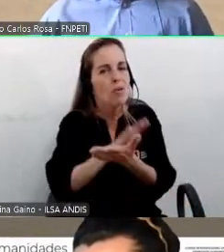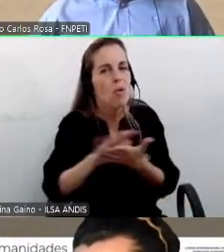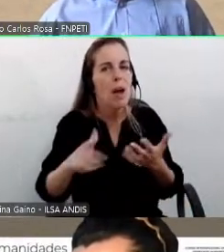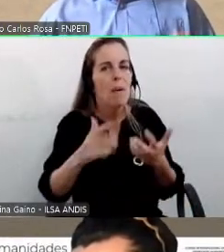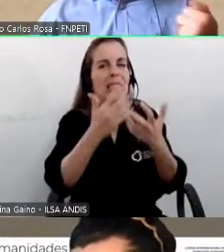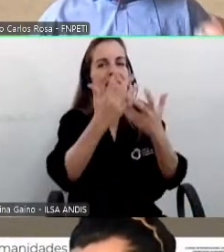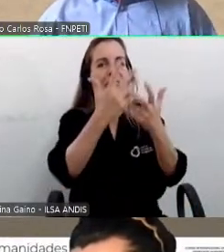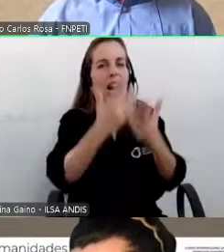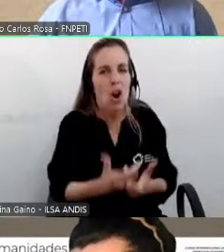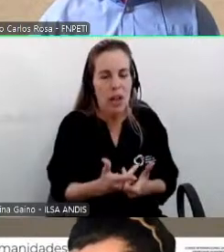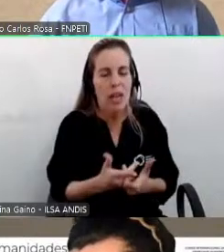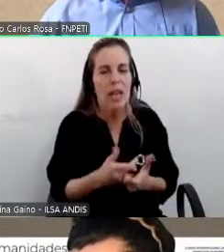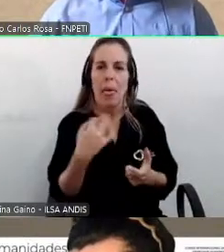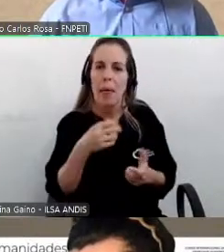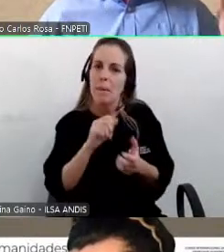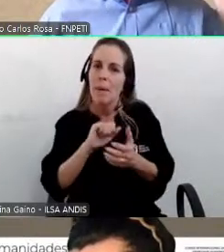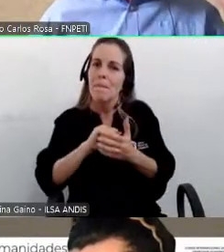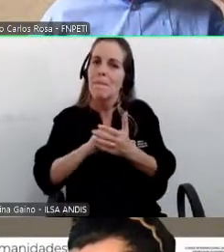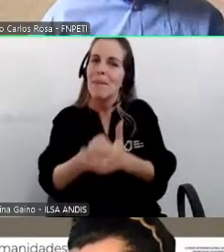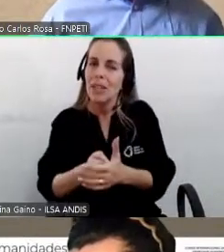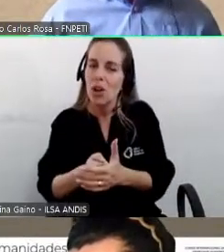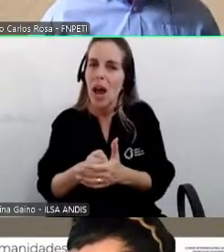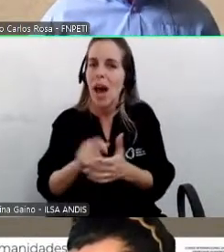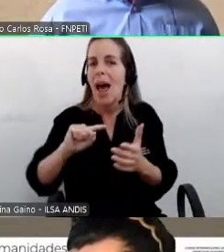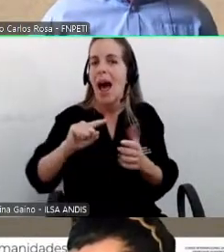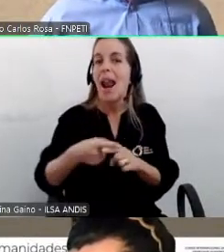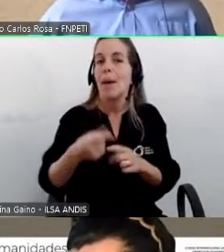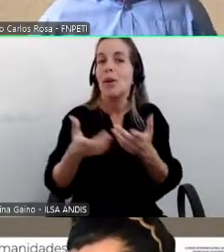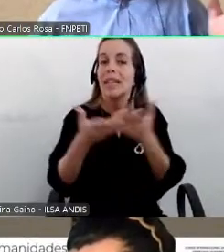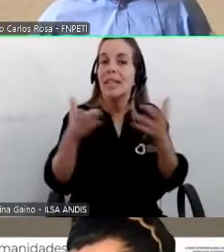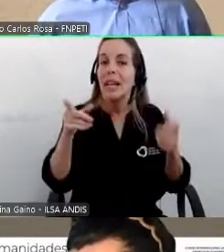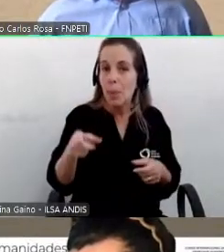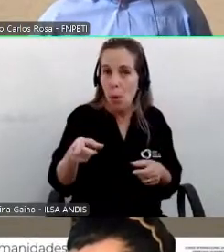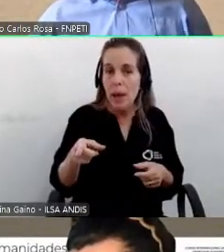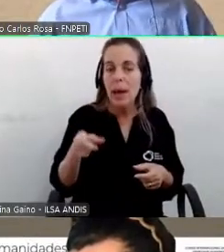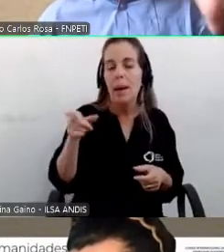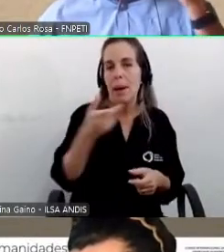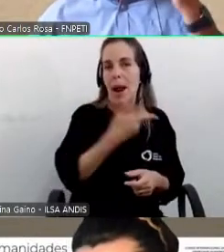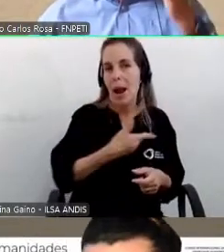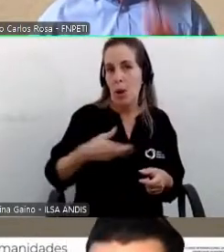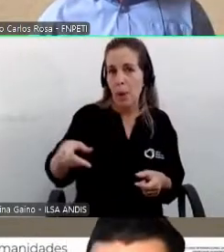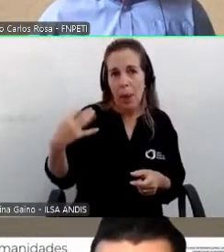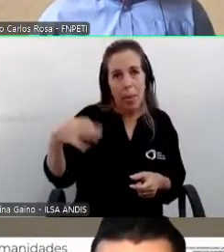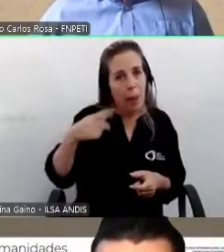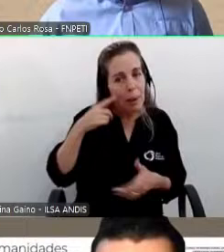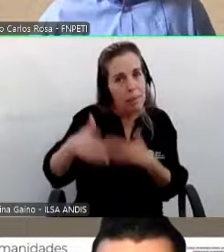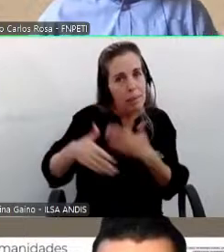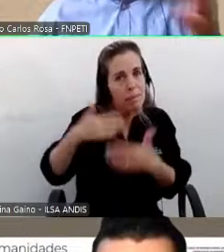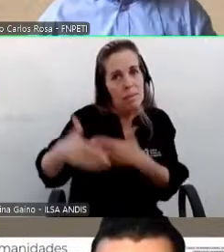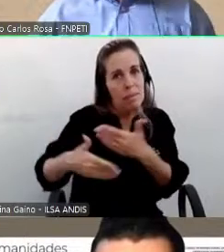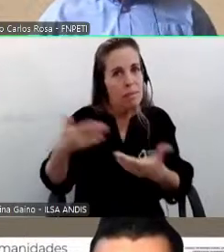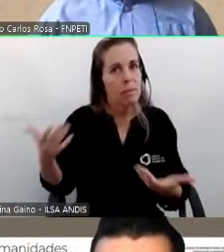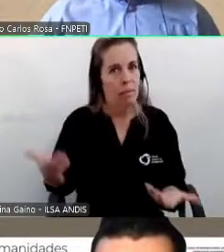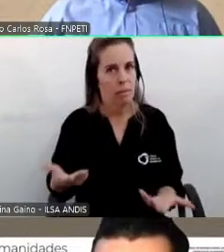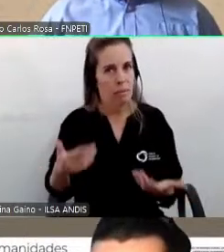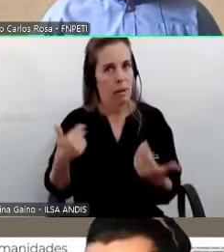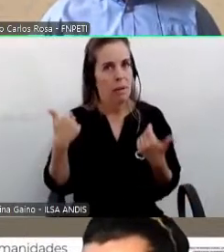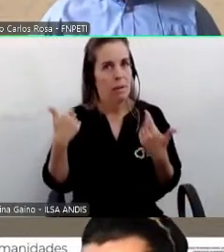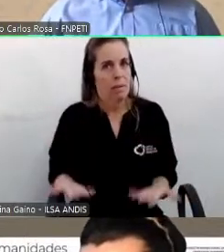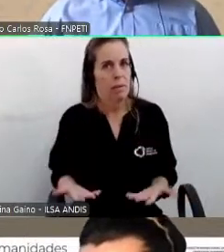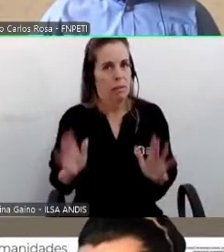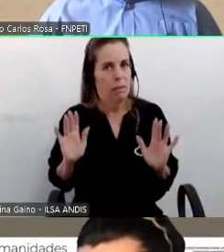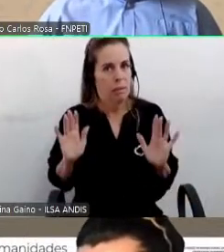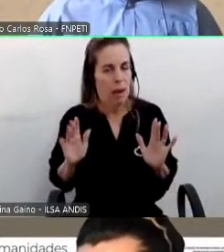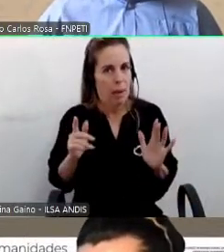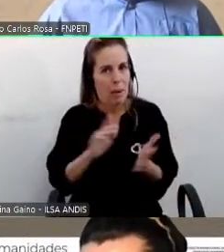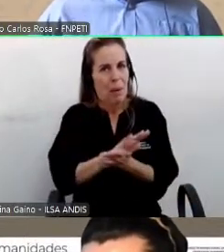tools while exerting pressures on policy makers to have an ever-growing presence, not only in terms